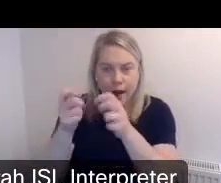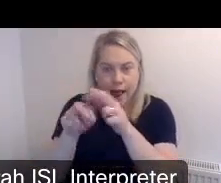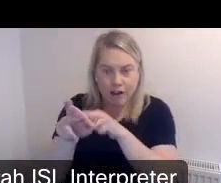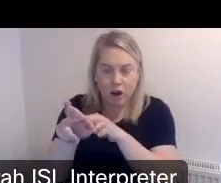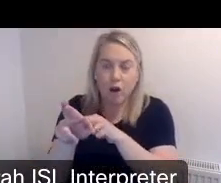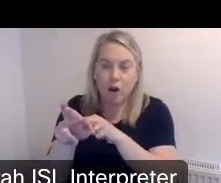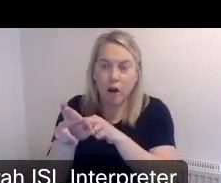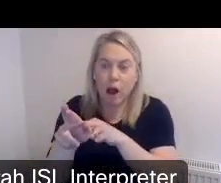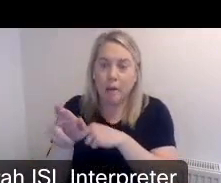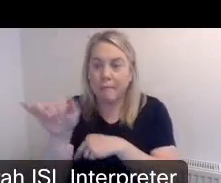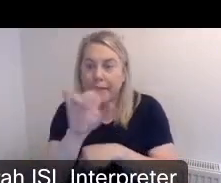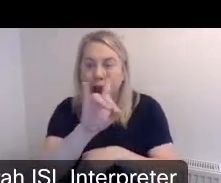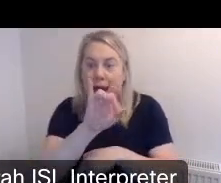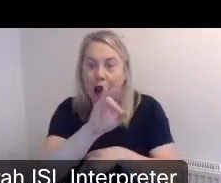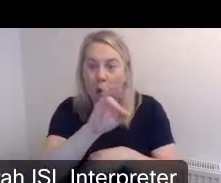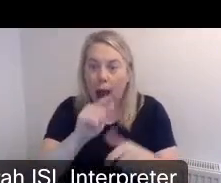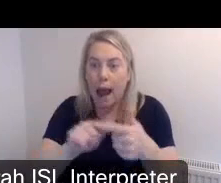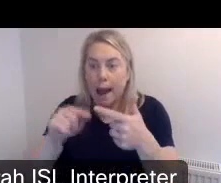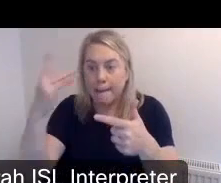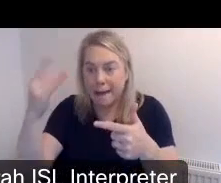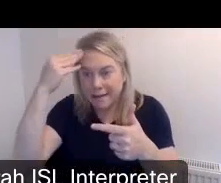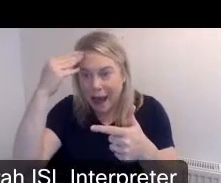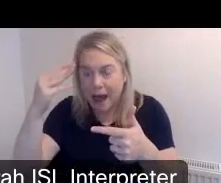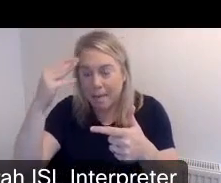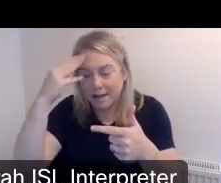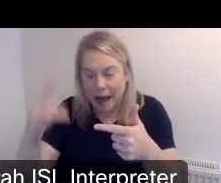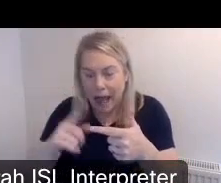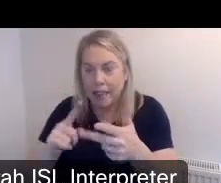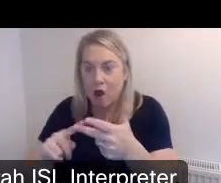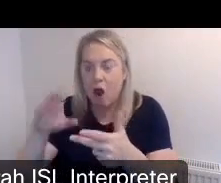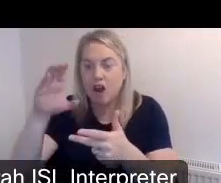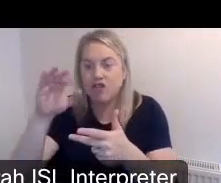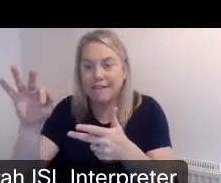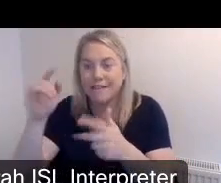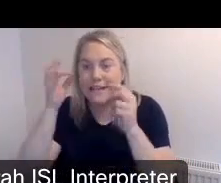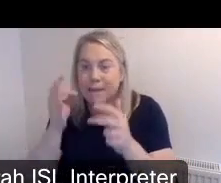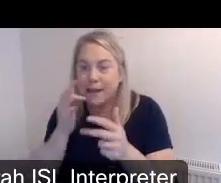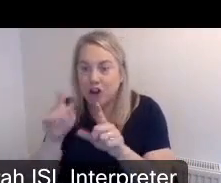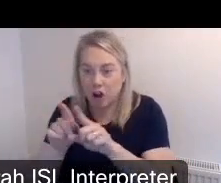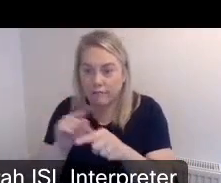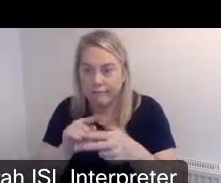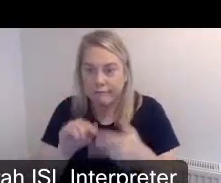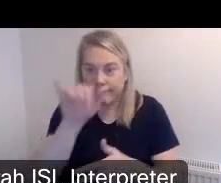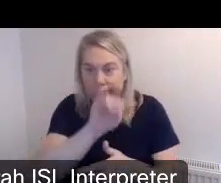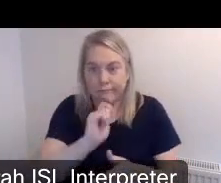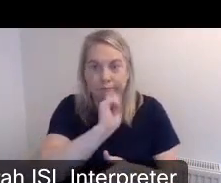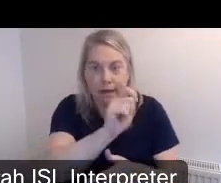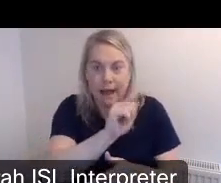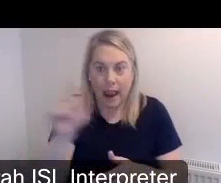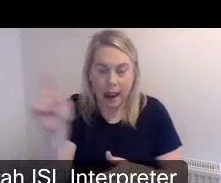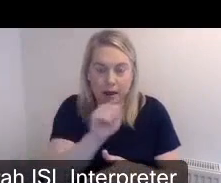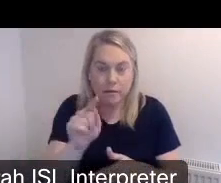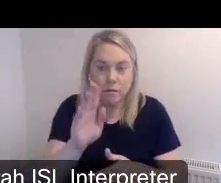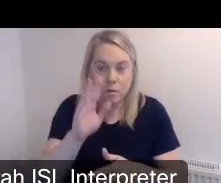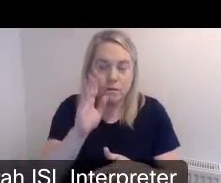that's either HICWA, the Mental Health Commission, or the Chief Inspector. And that requirement is that we make that notification